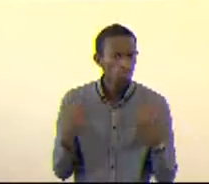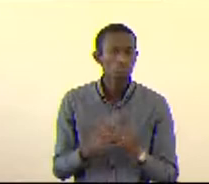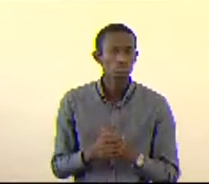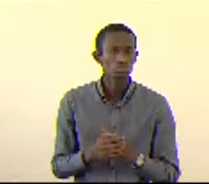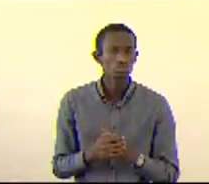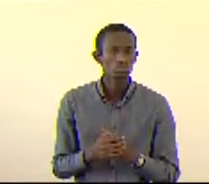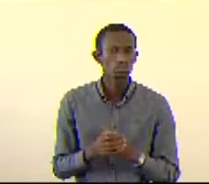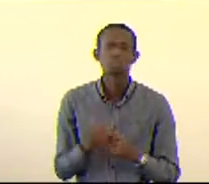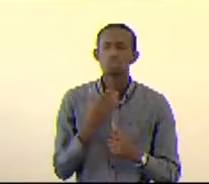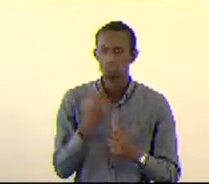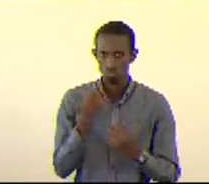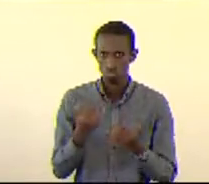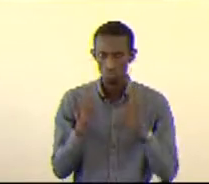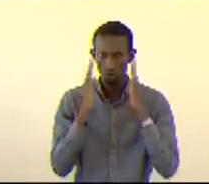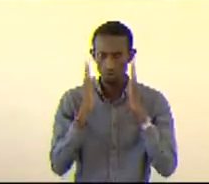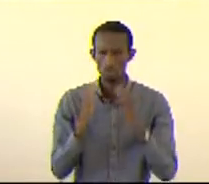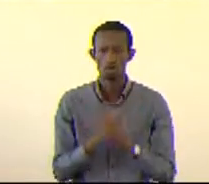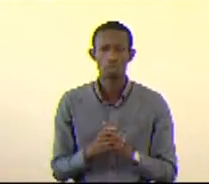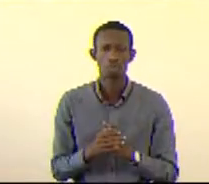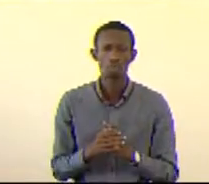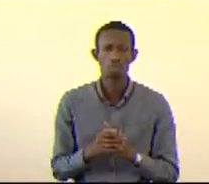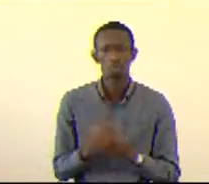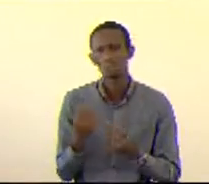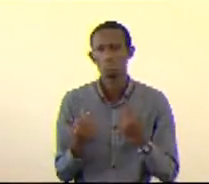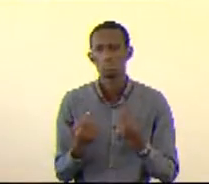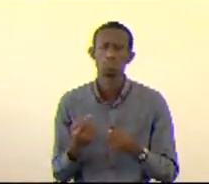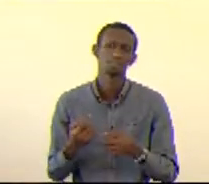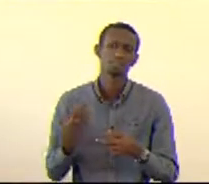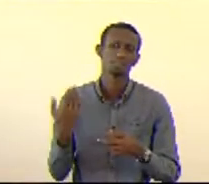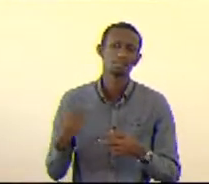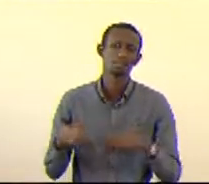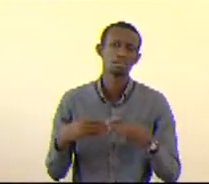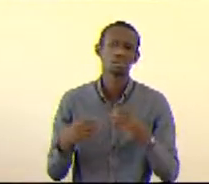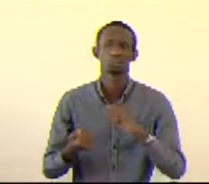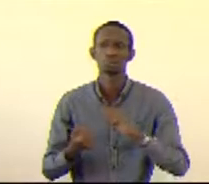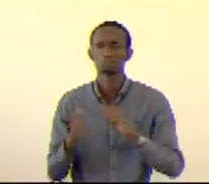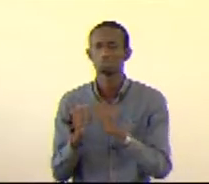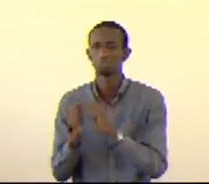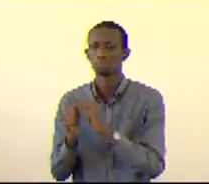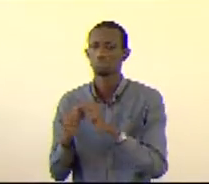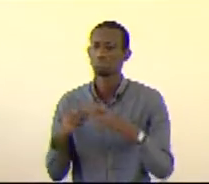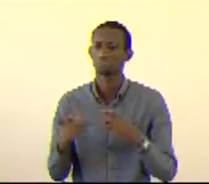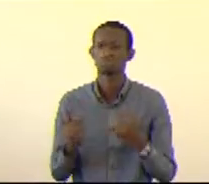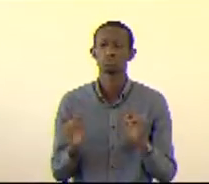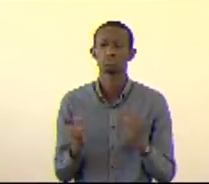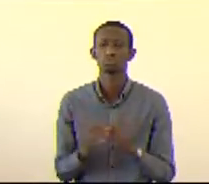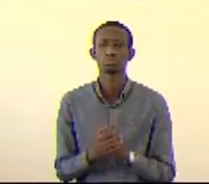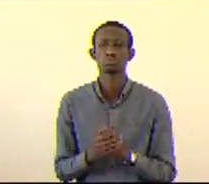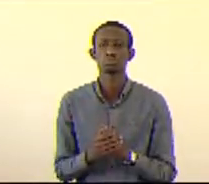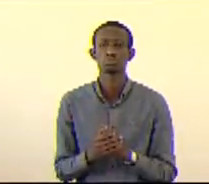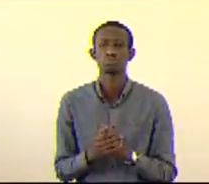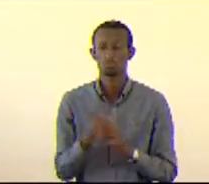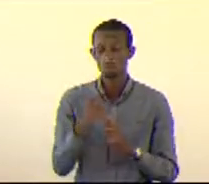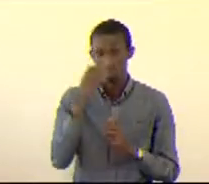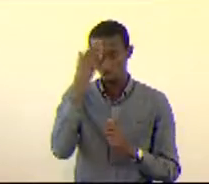on parts that I think may have given some of you some challenge. So part A, differentiate between latent